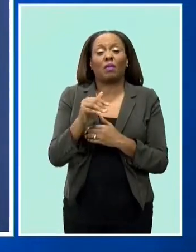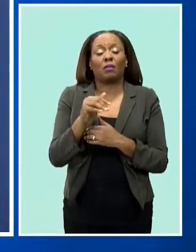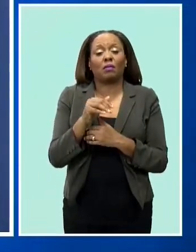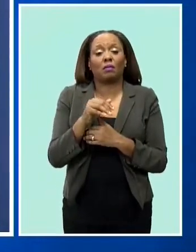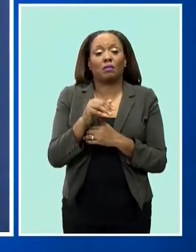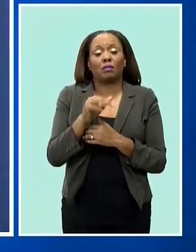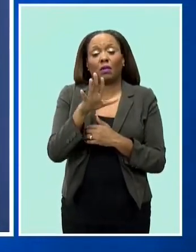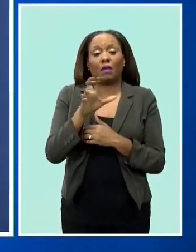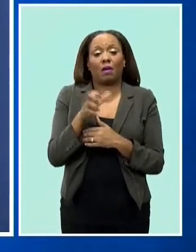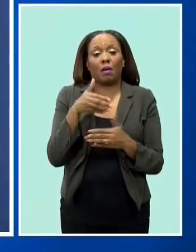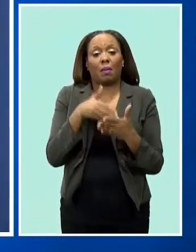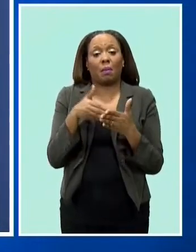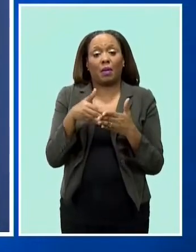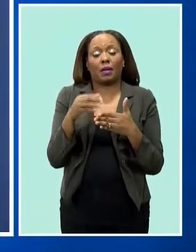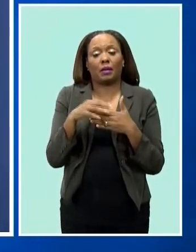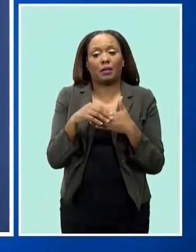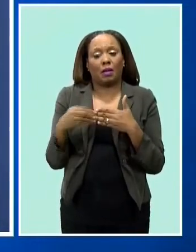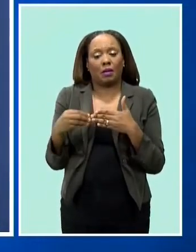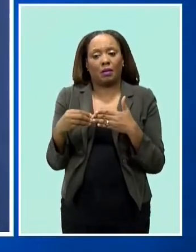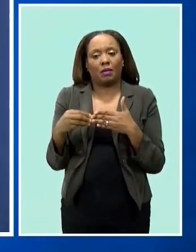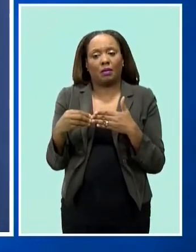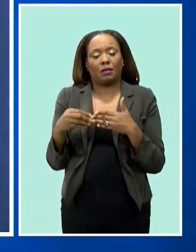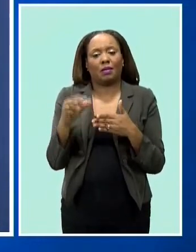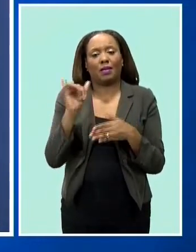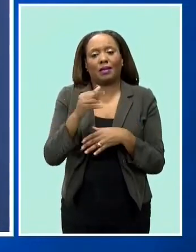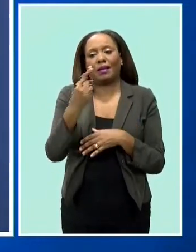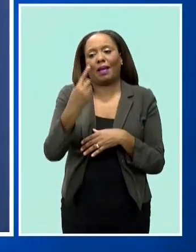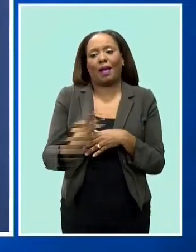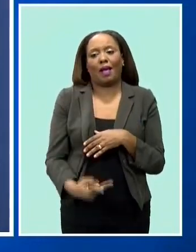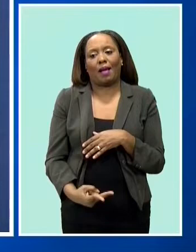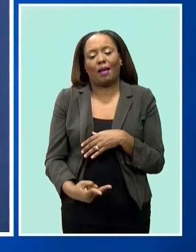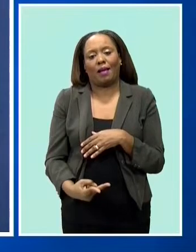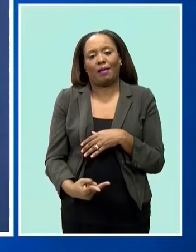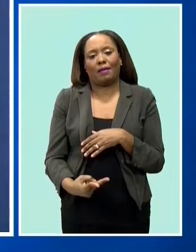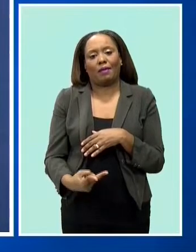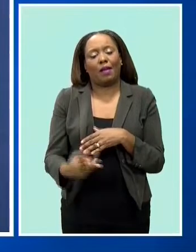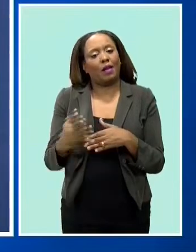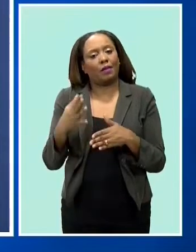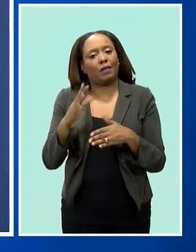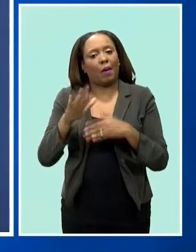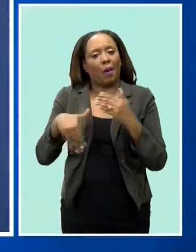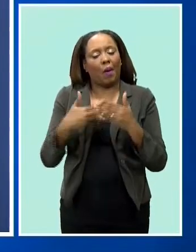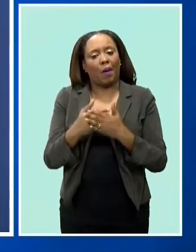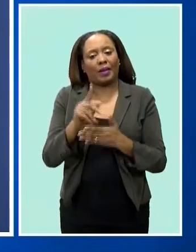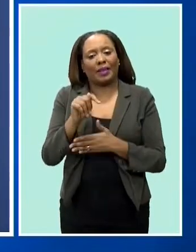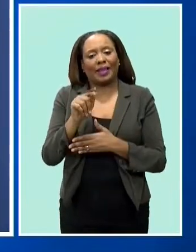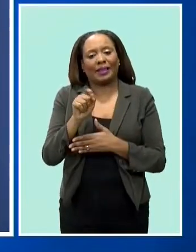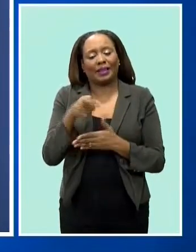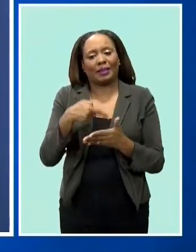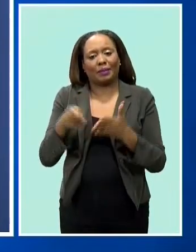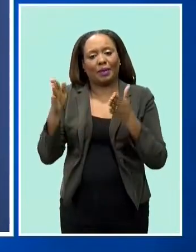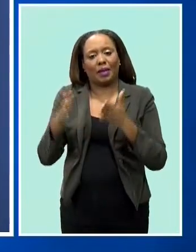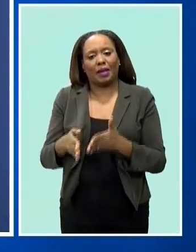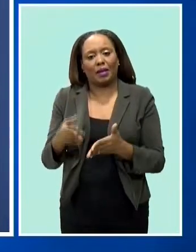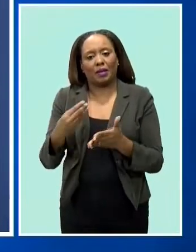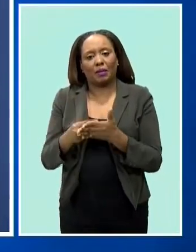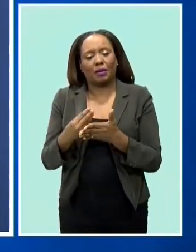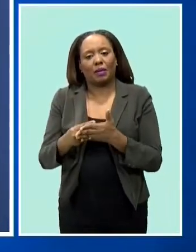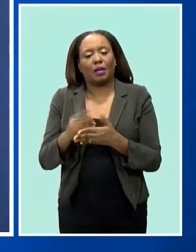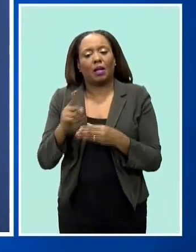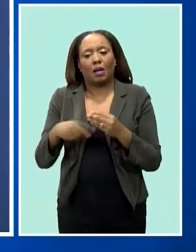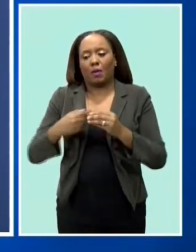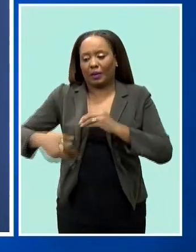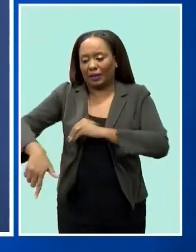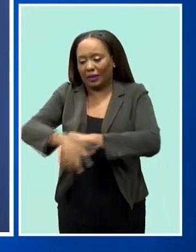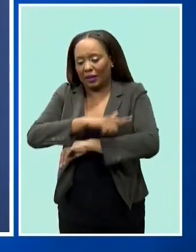million, $500 million of taxpayers' money, was expended on the acquisition of parcels of land,